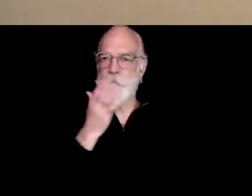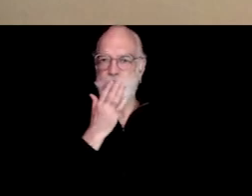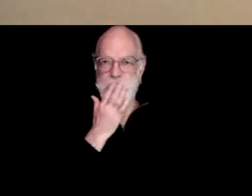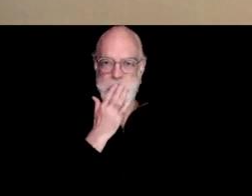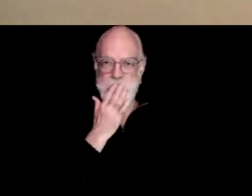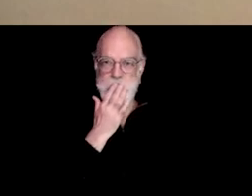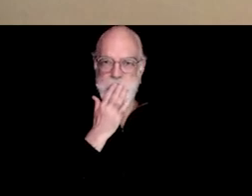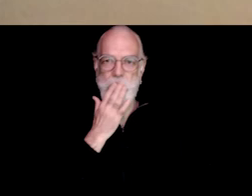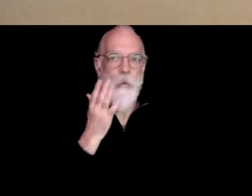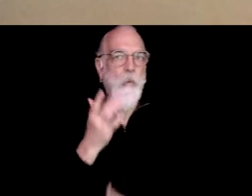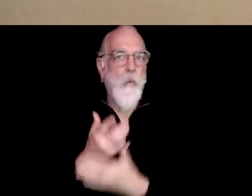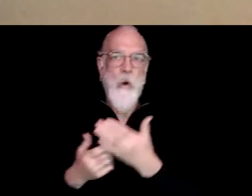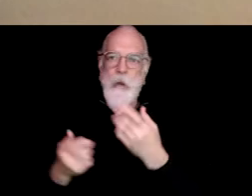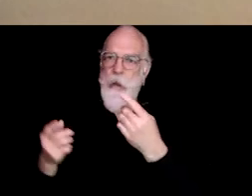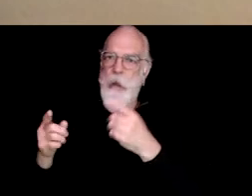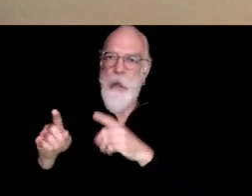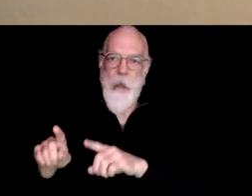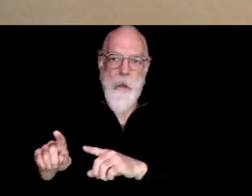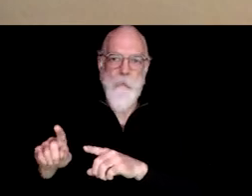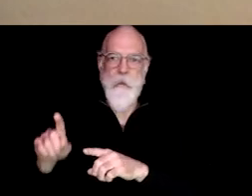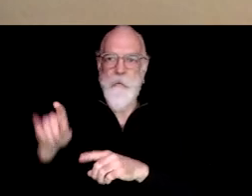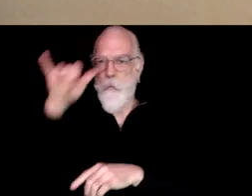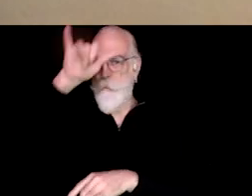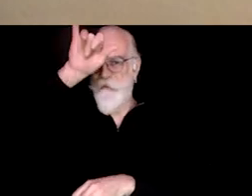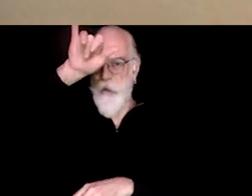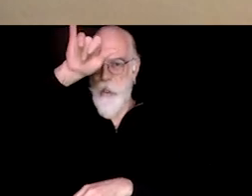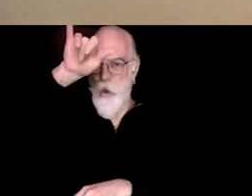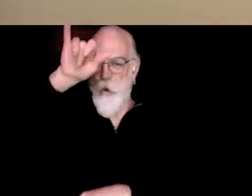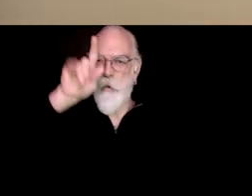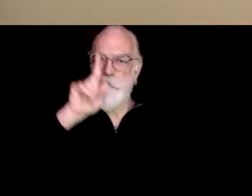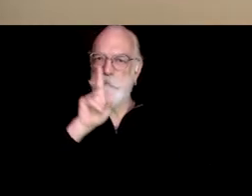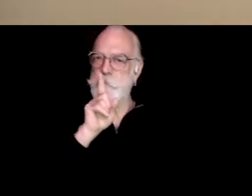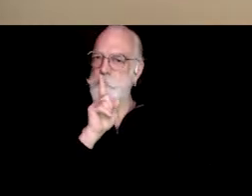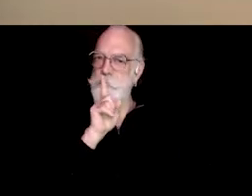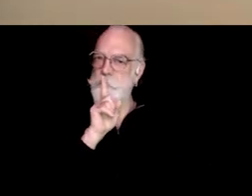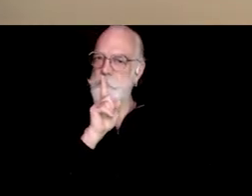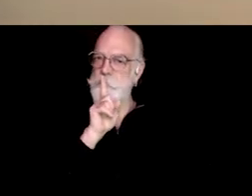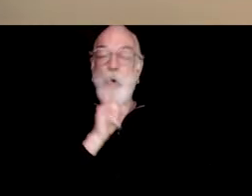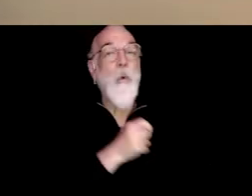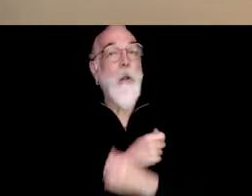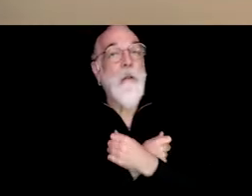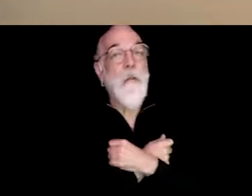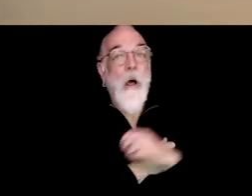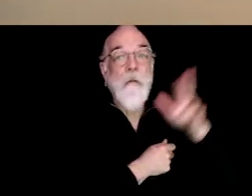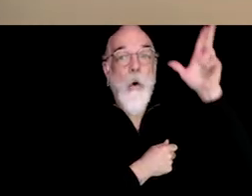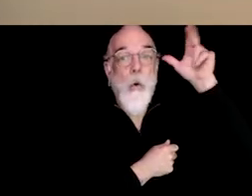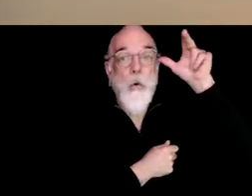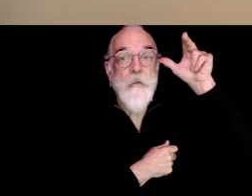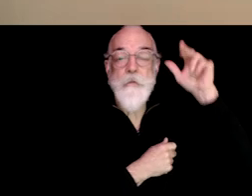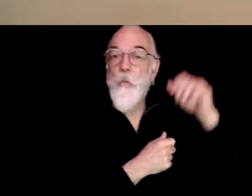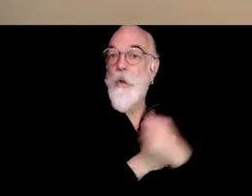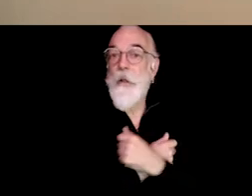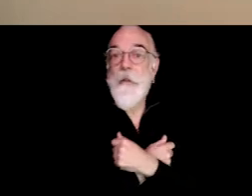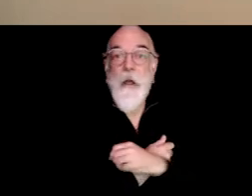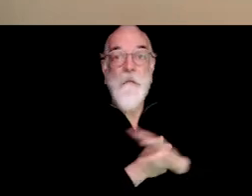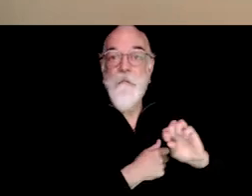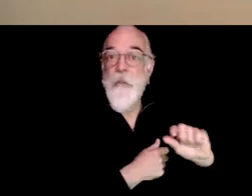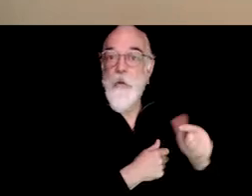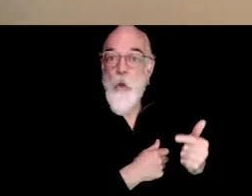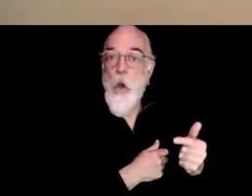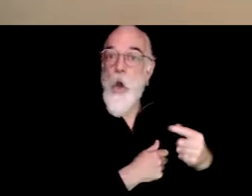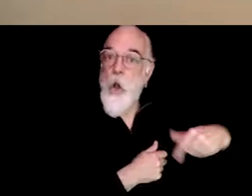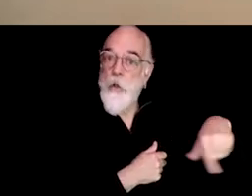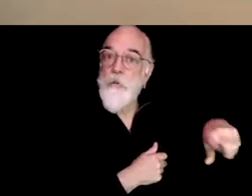buffalo. We love our horses. We love the dogs